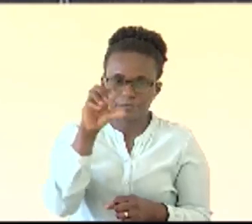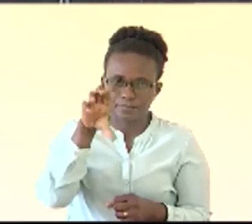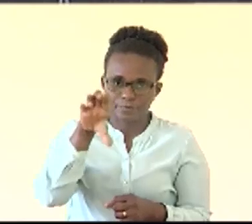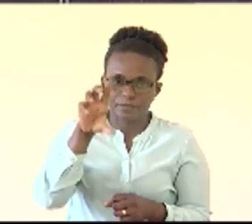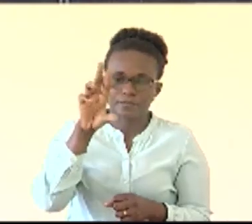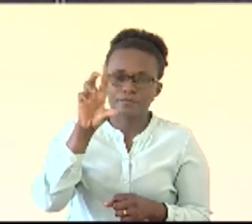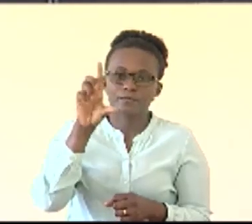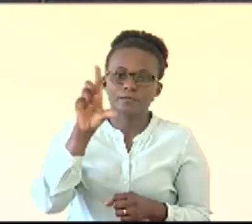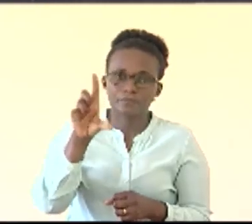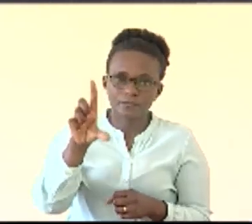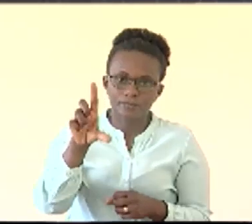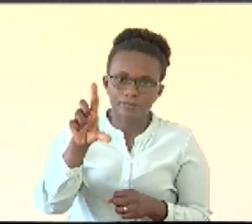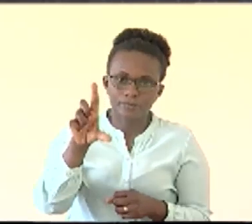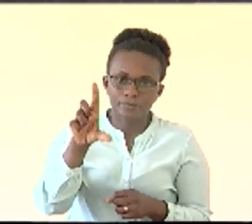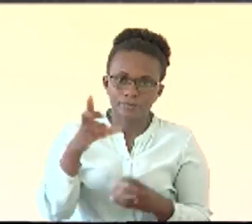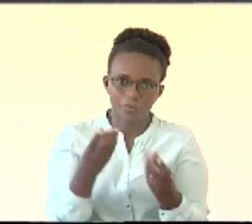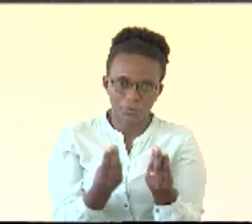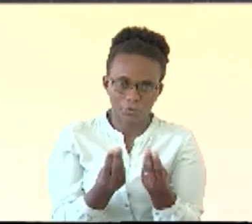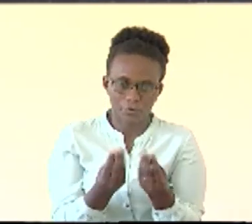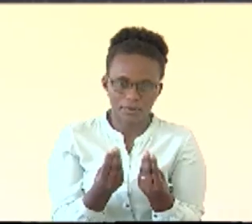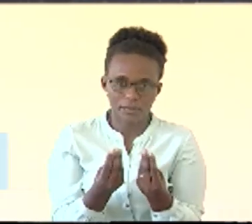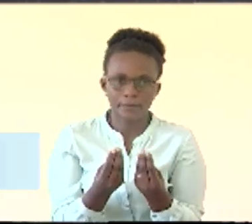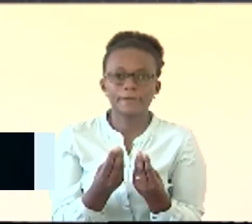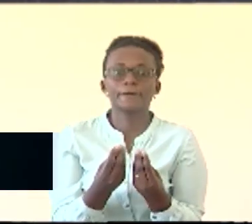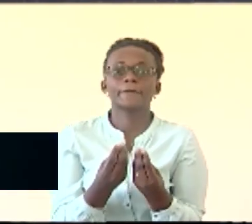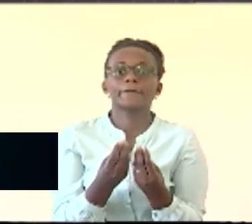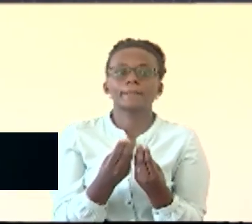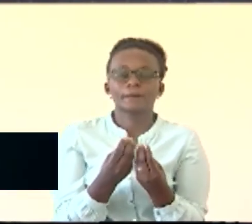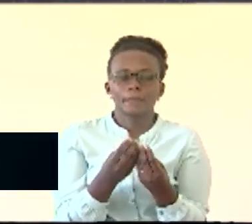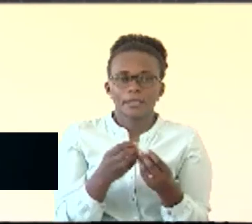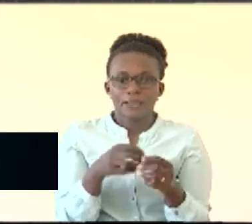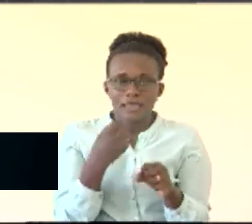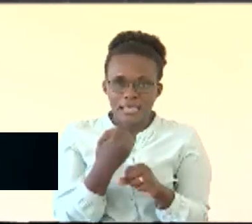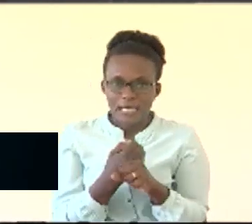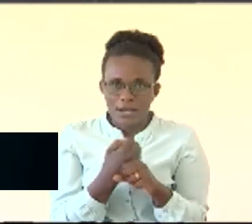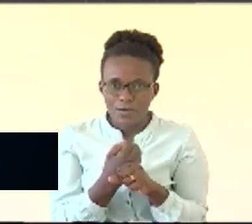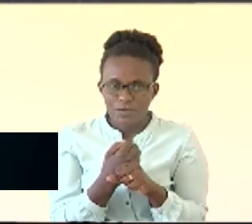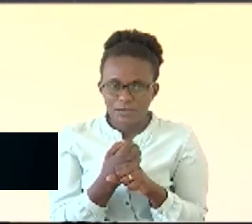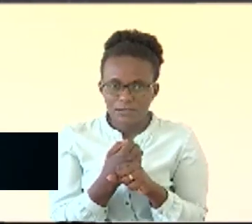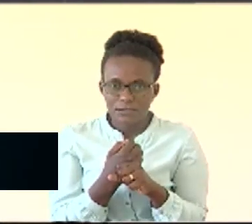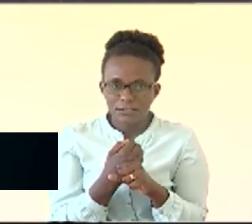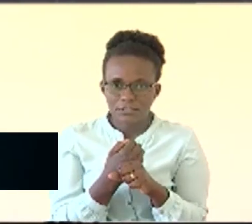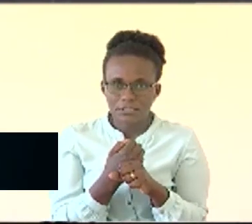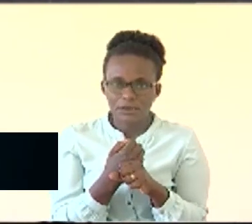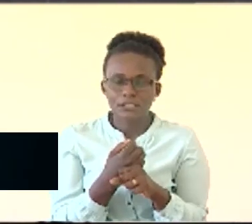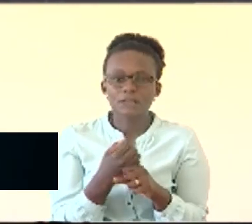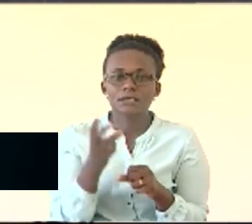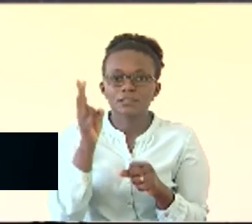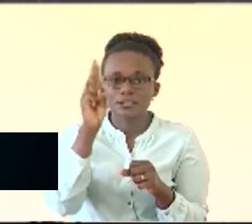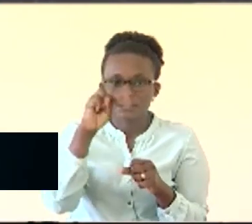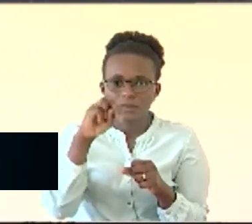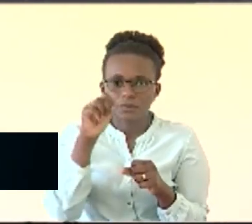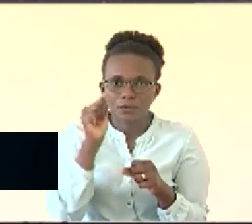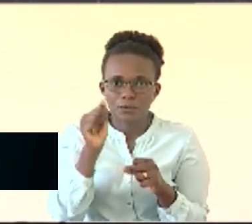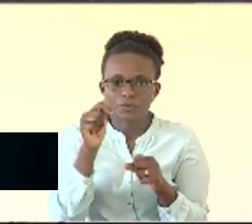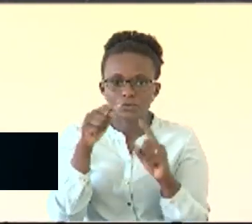solution, the sodium chloride solution producing, of course, in the solution as an electrolyte, it will be